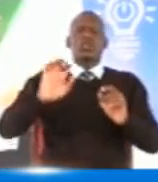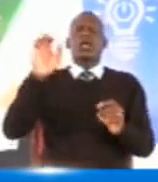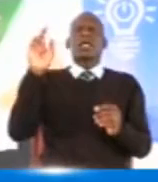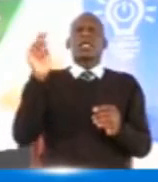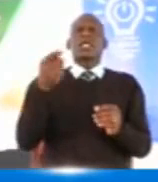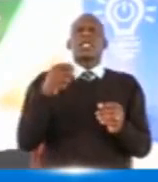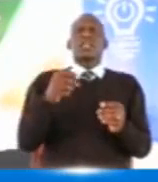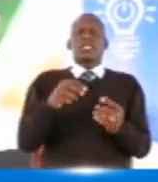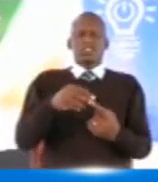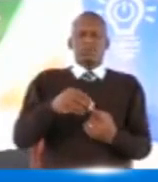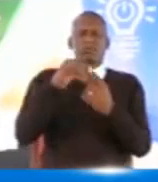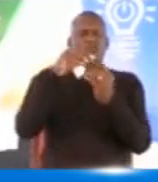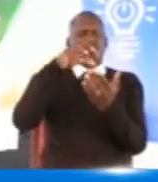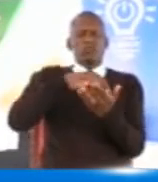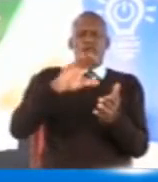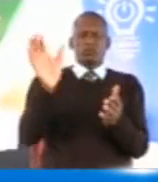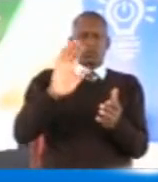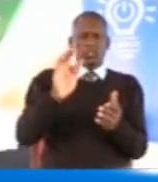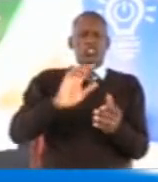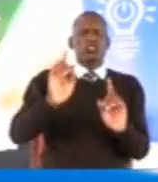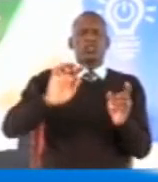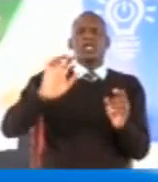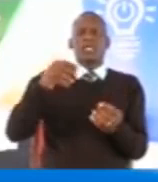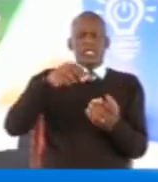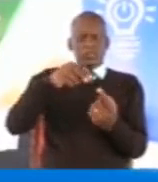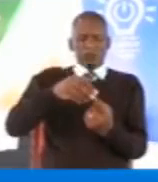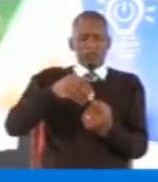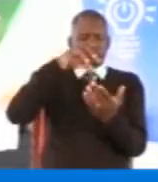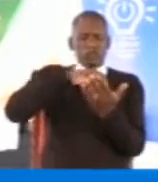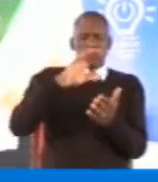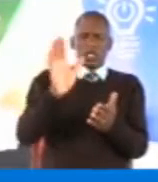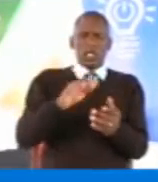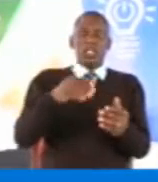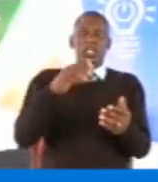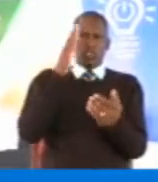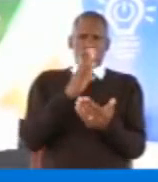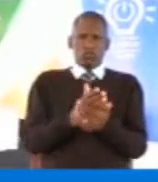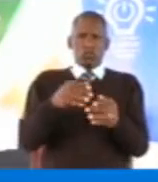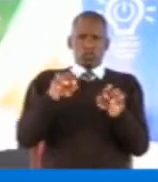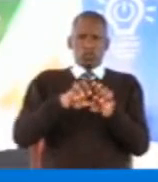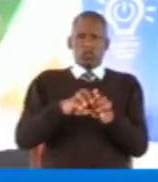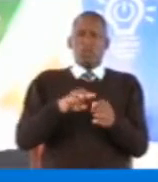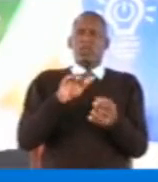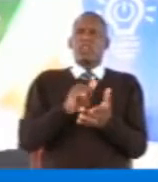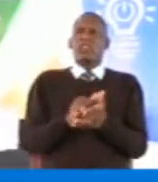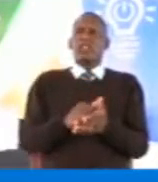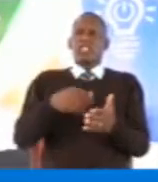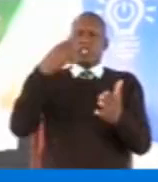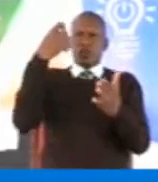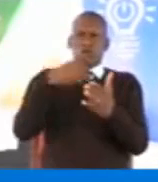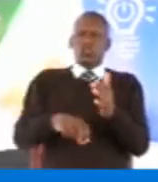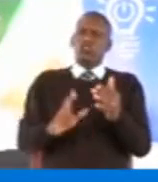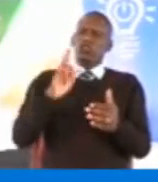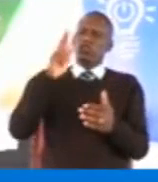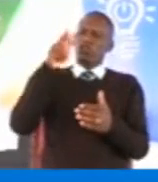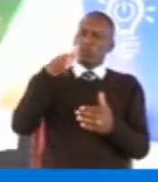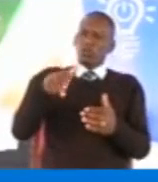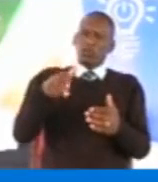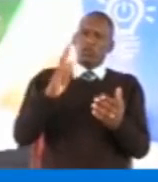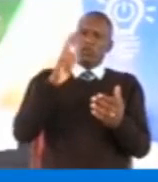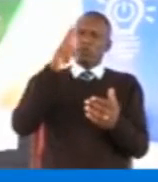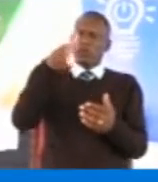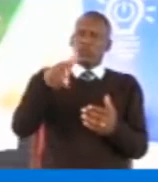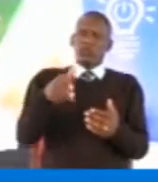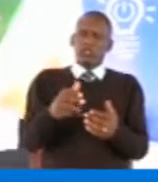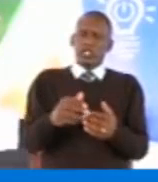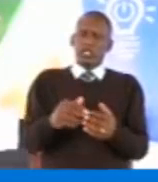Kenyan unique situation. It is also true that the price of petroleum